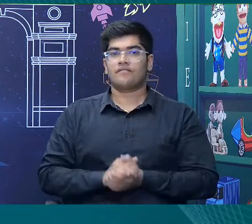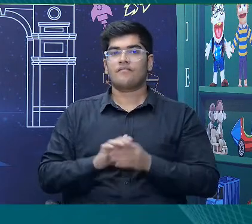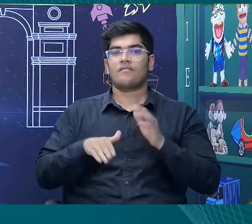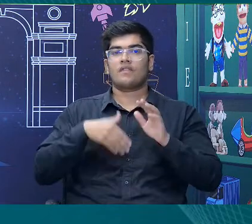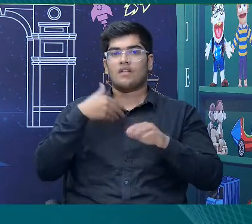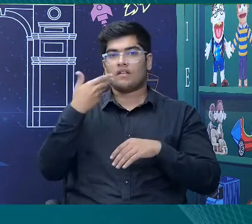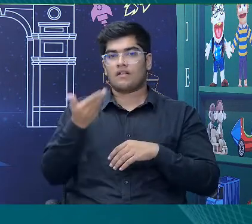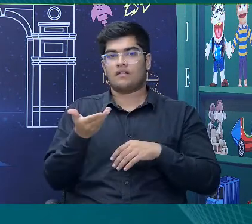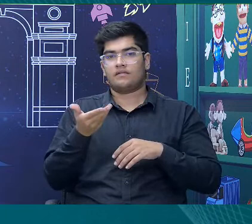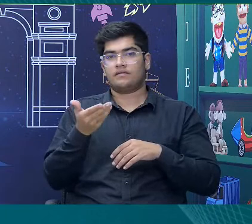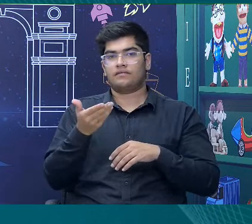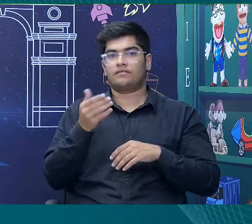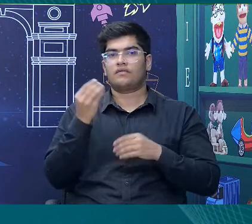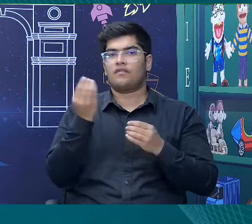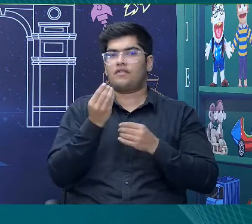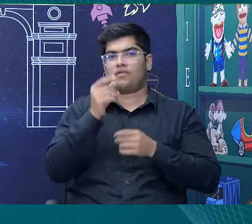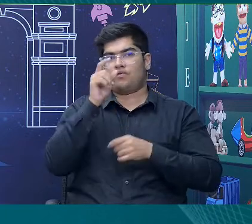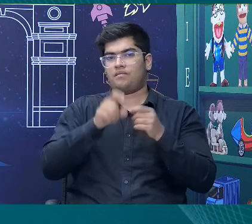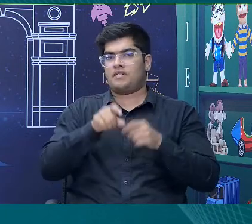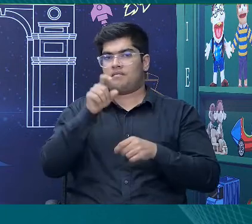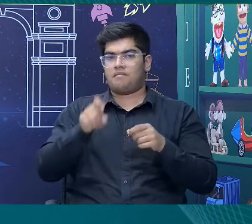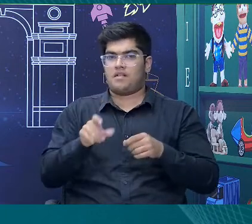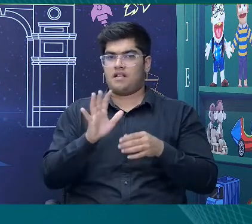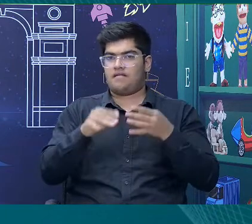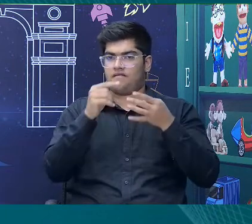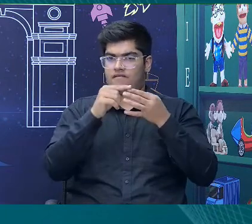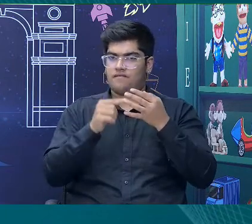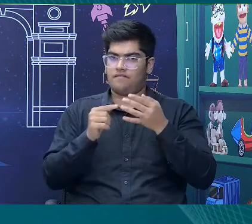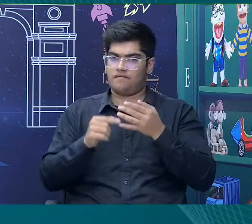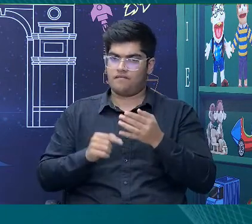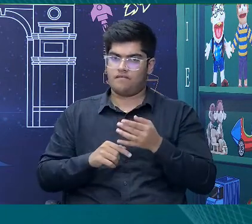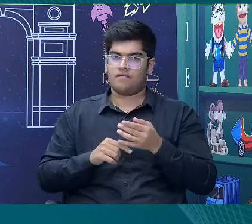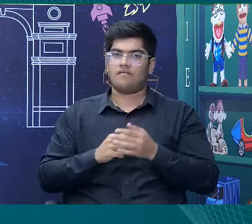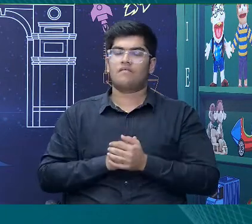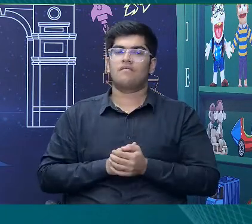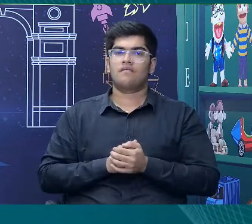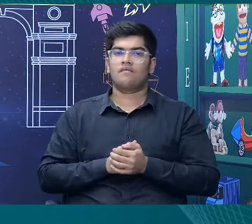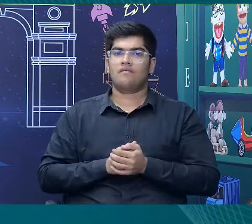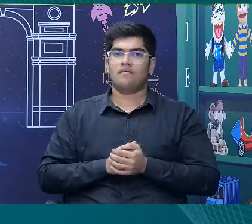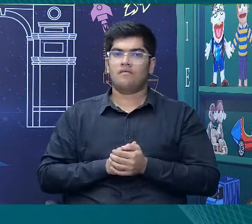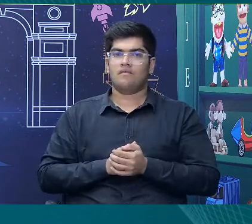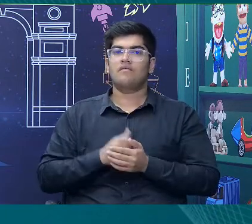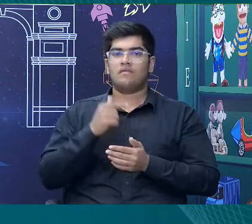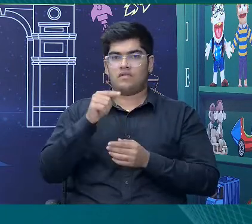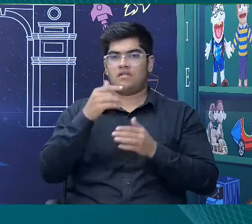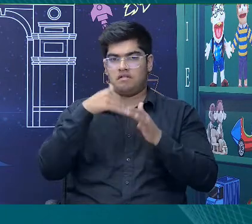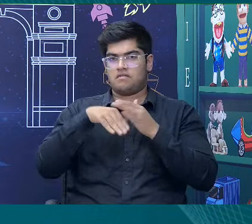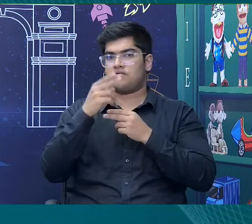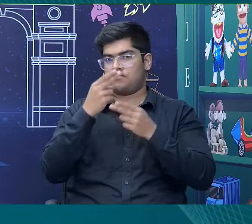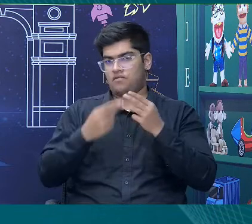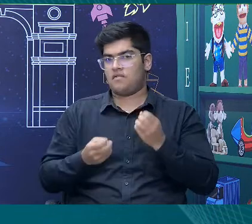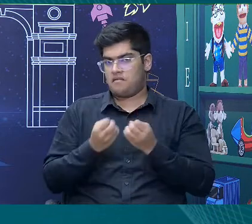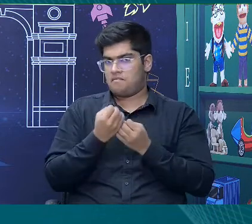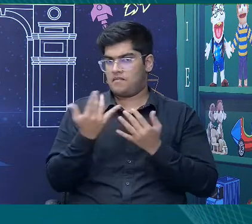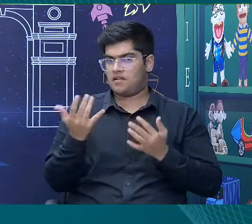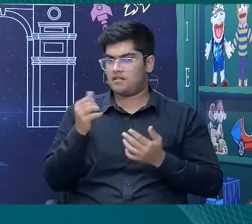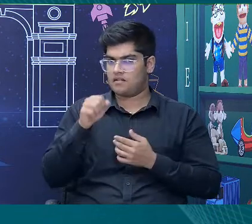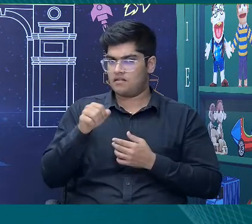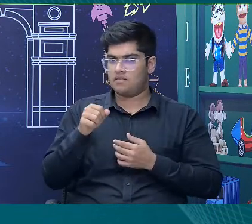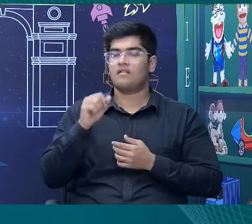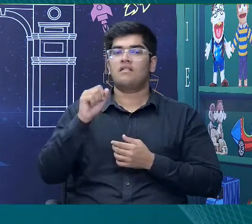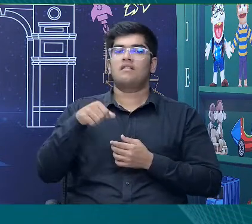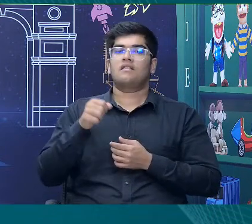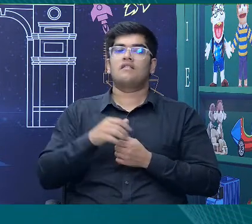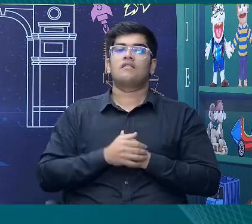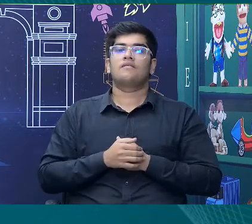Next, we have some characters here. Yeah. So there are many characters in this story. Yes. So